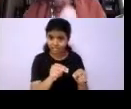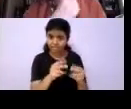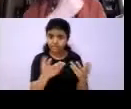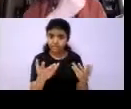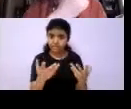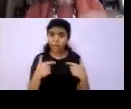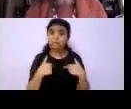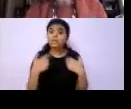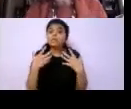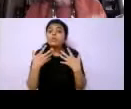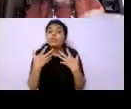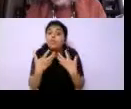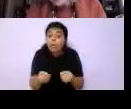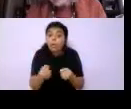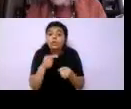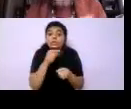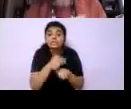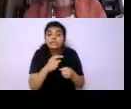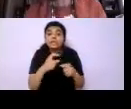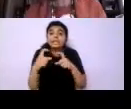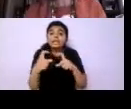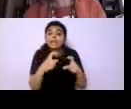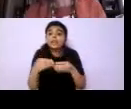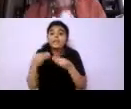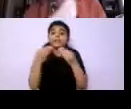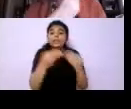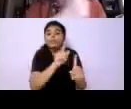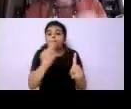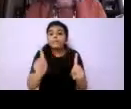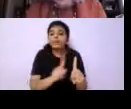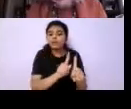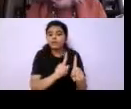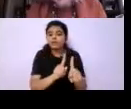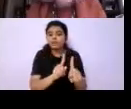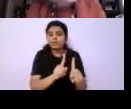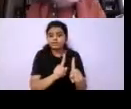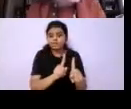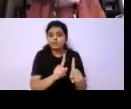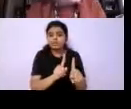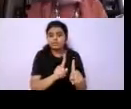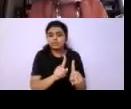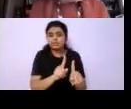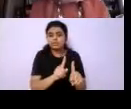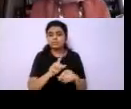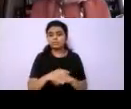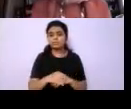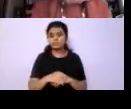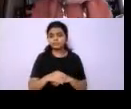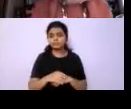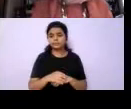want them to have it, or that we think they should need it?